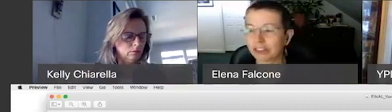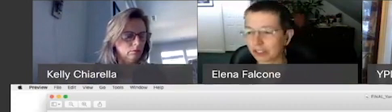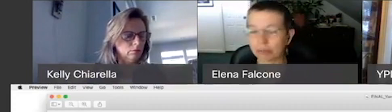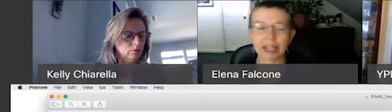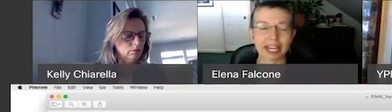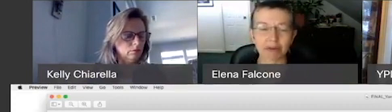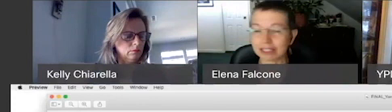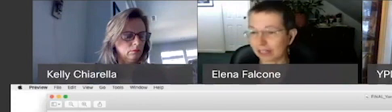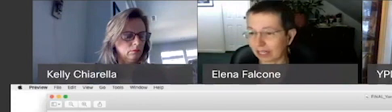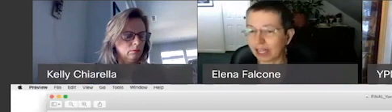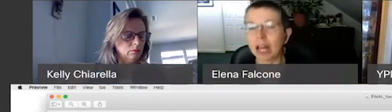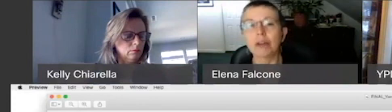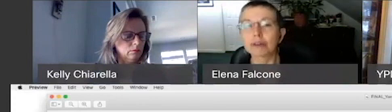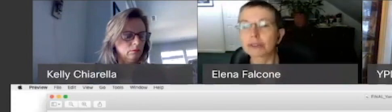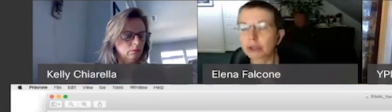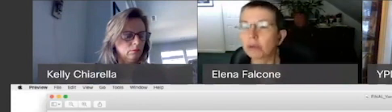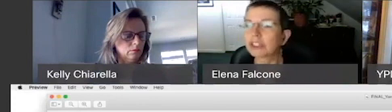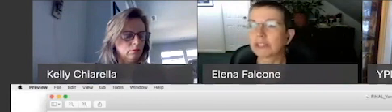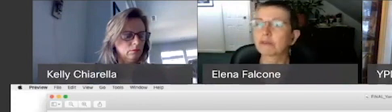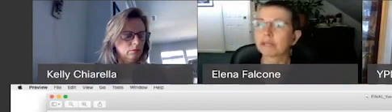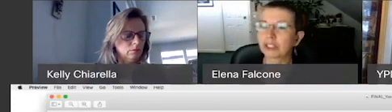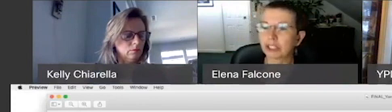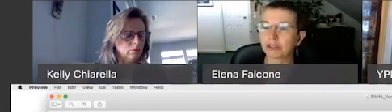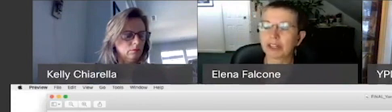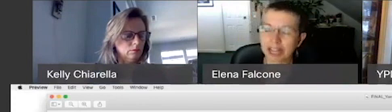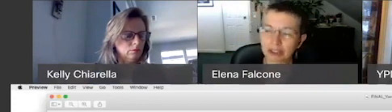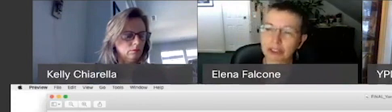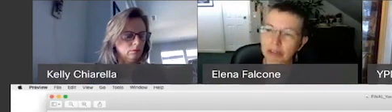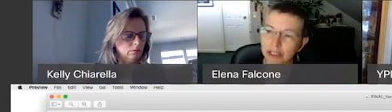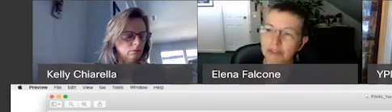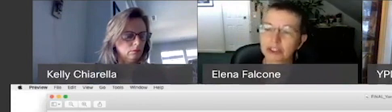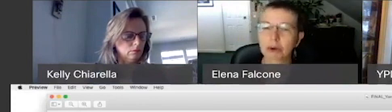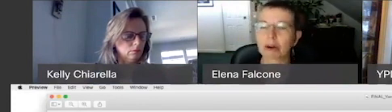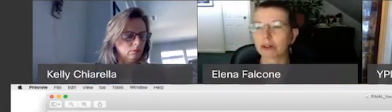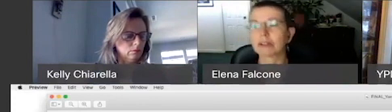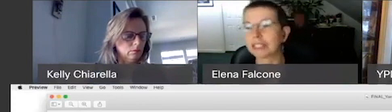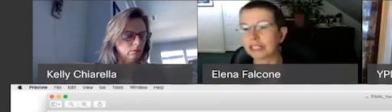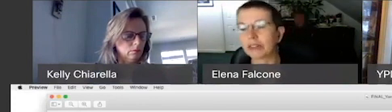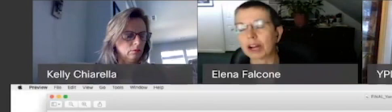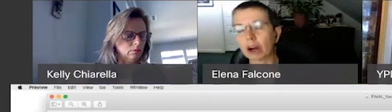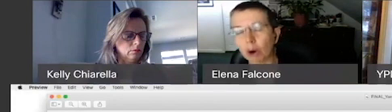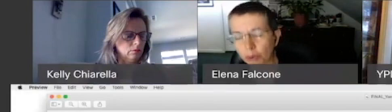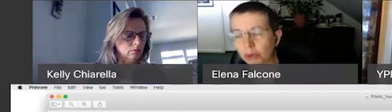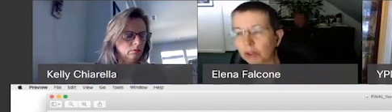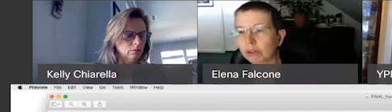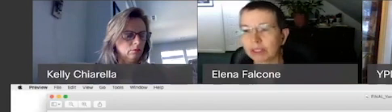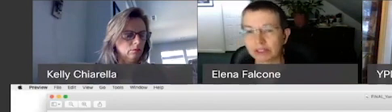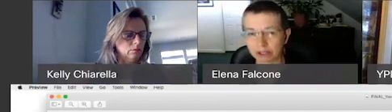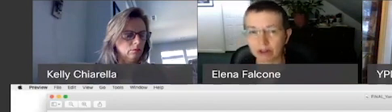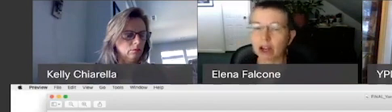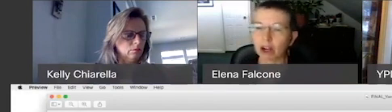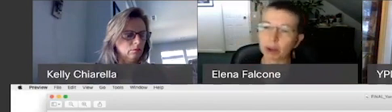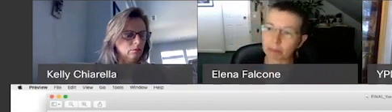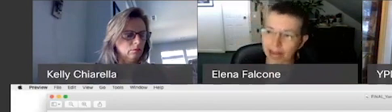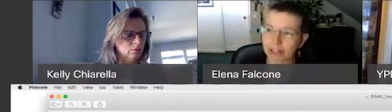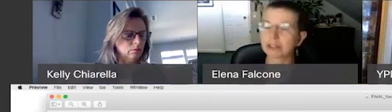COVID-19 challenges, Medicaid redesign. There's so much information here that is actually relevant to our current needs that I hope you will